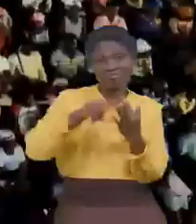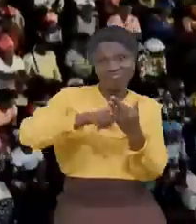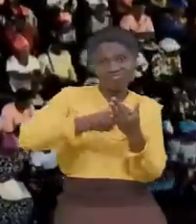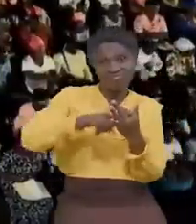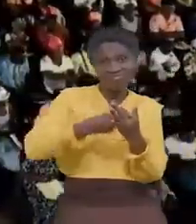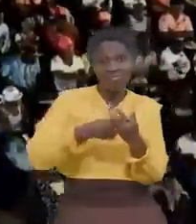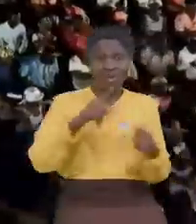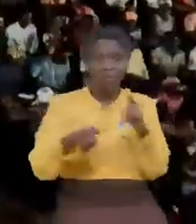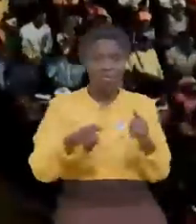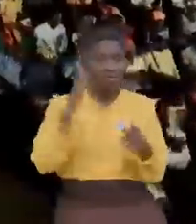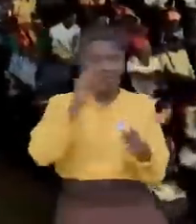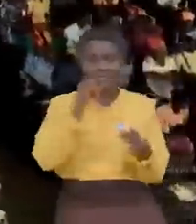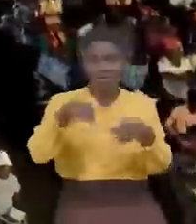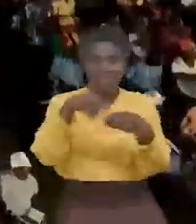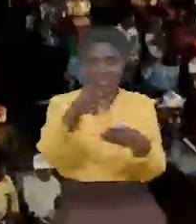heaven.